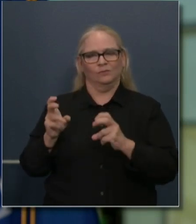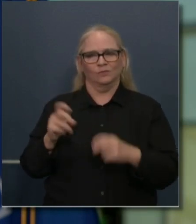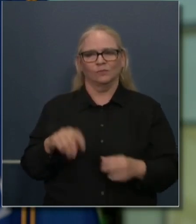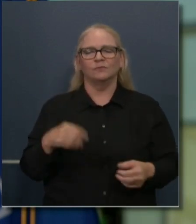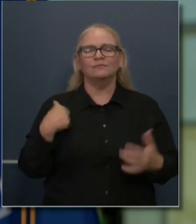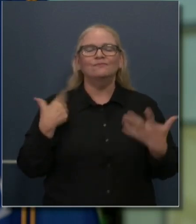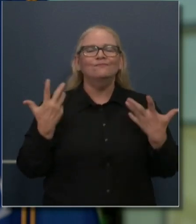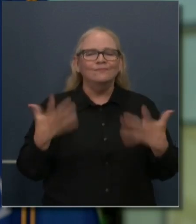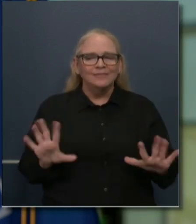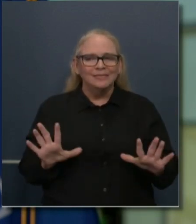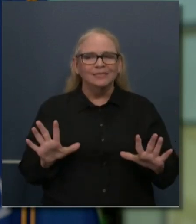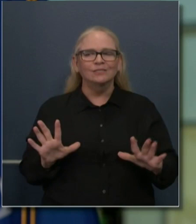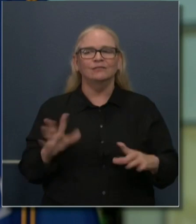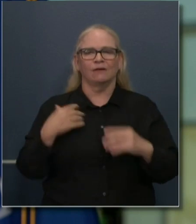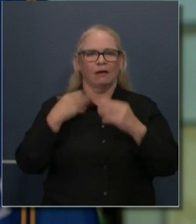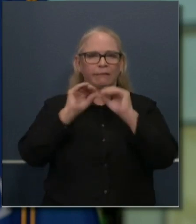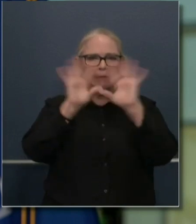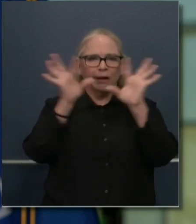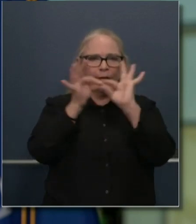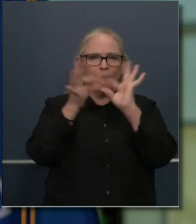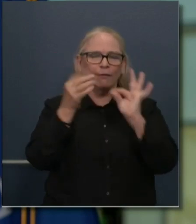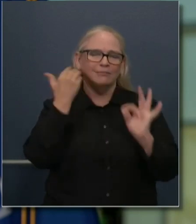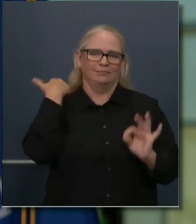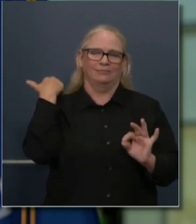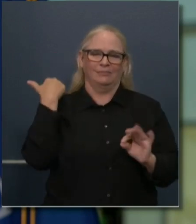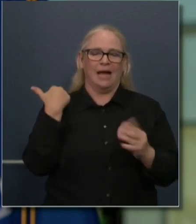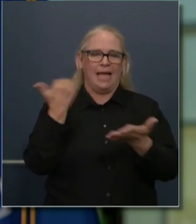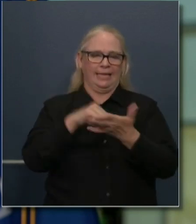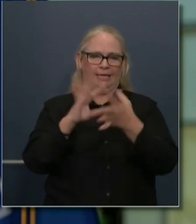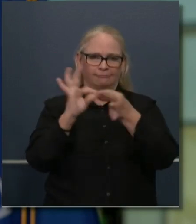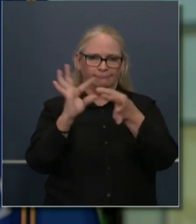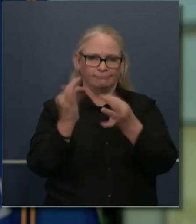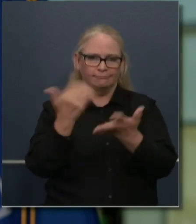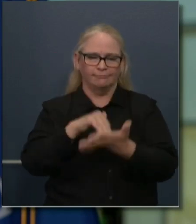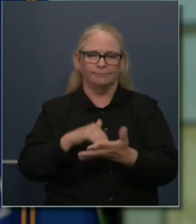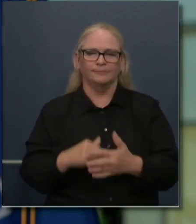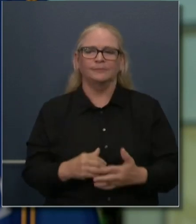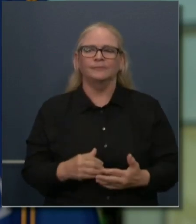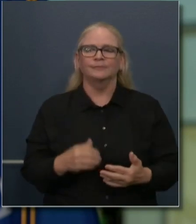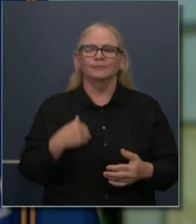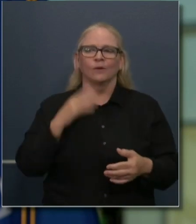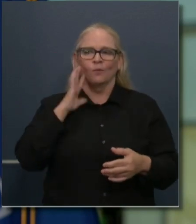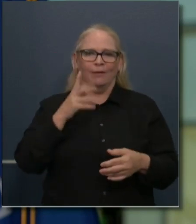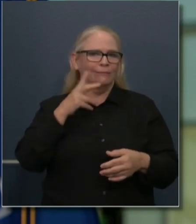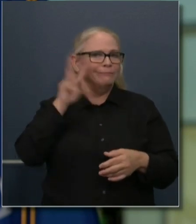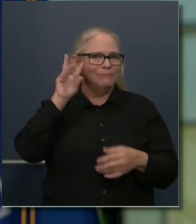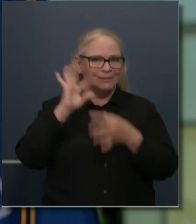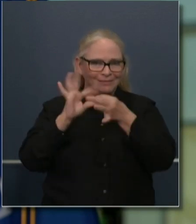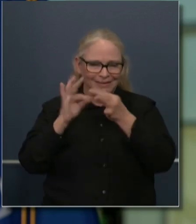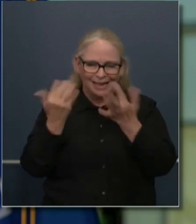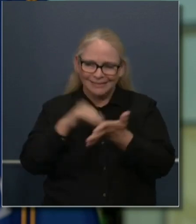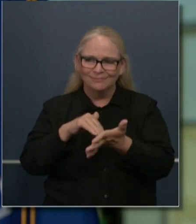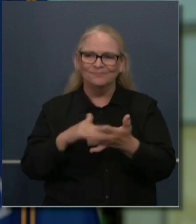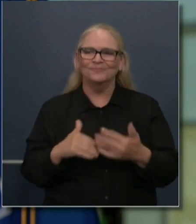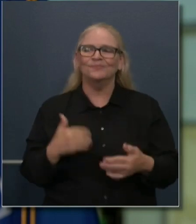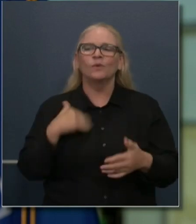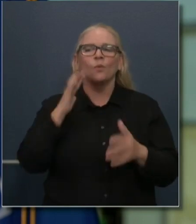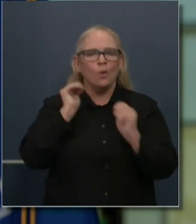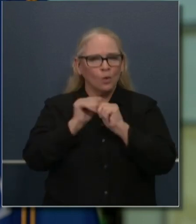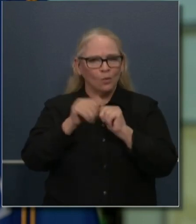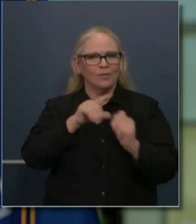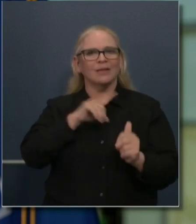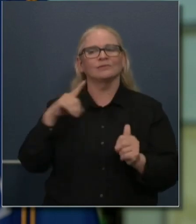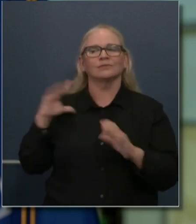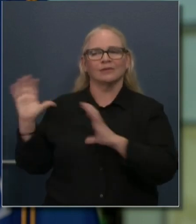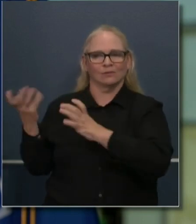of you that asked a question about that a few days ago. I'll just say it again, that we are working with the legislature and working with